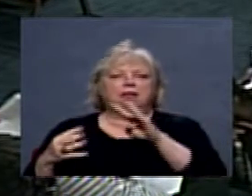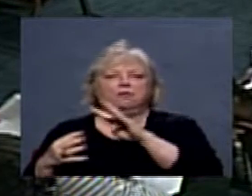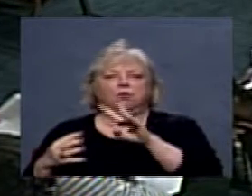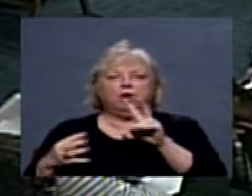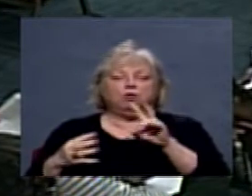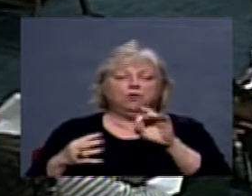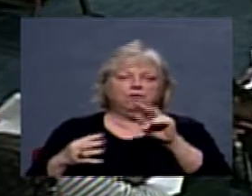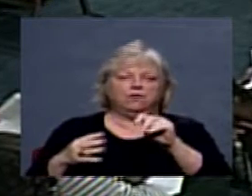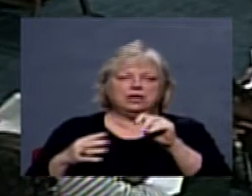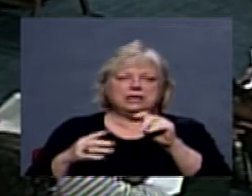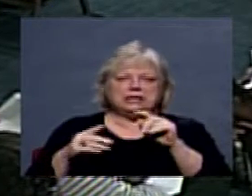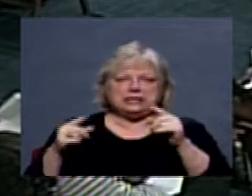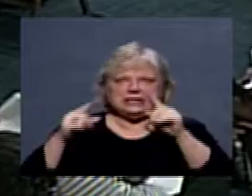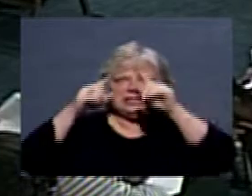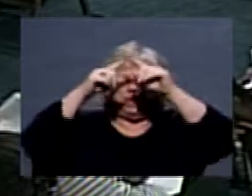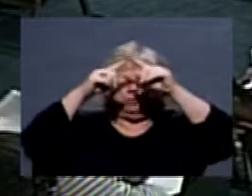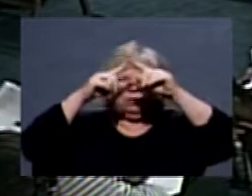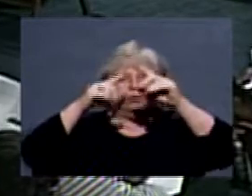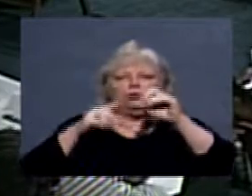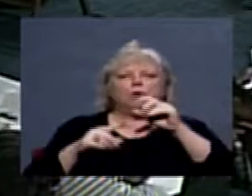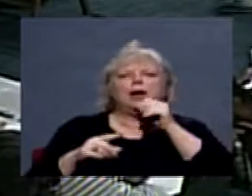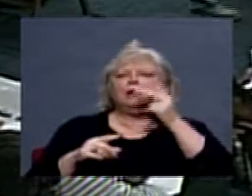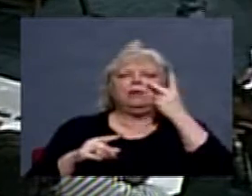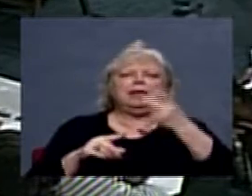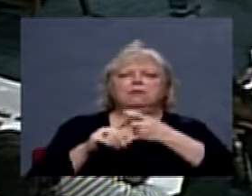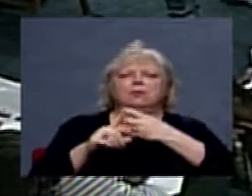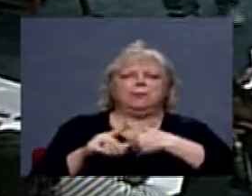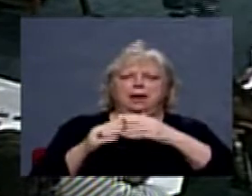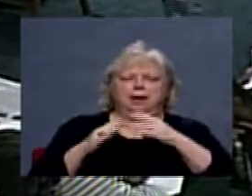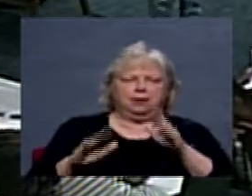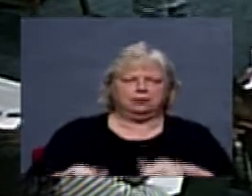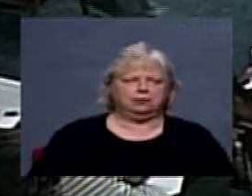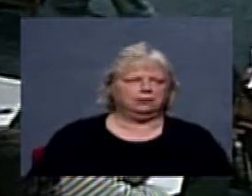see it within 700 feet of my house. Okay, thank you. Thank